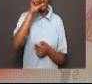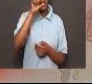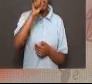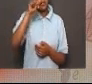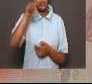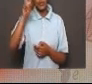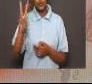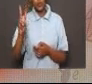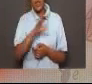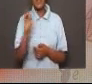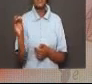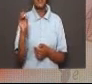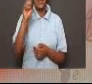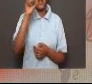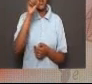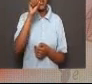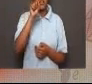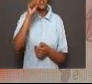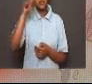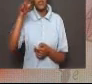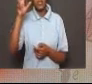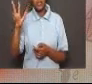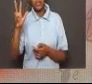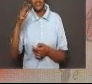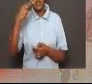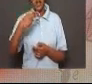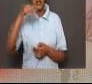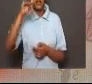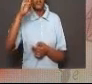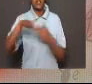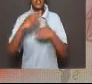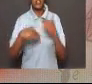sp2, and sp3 hybridization.